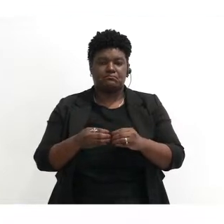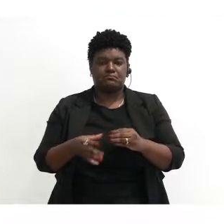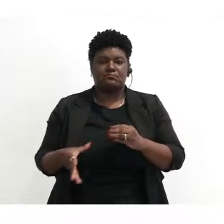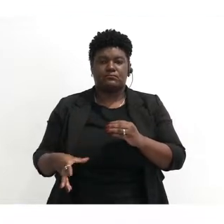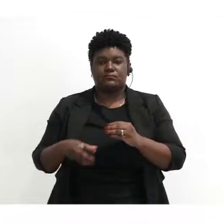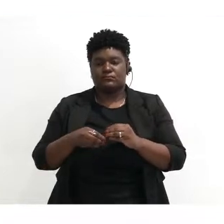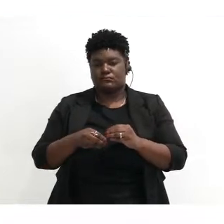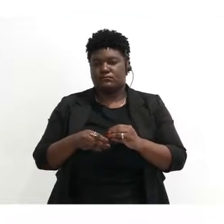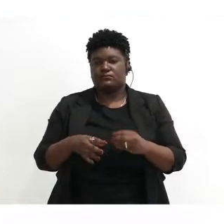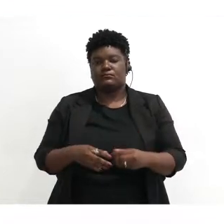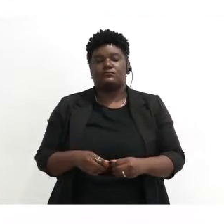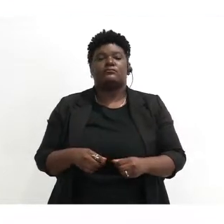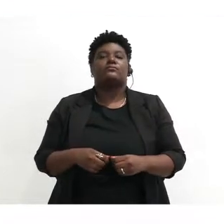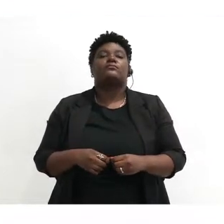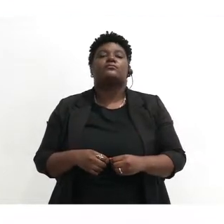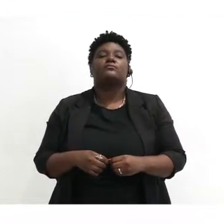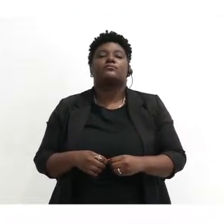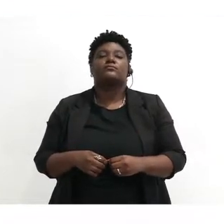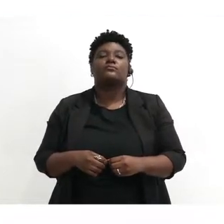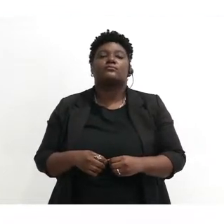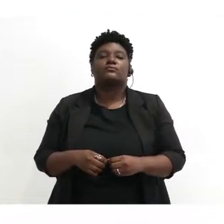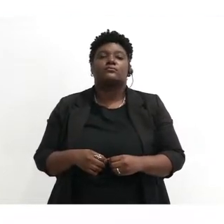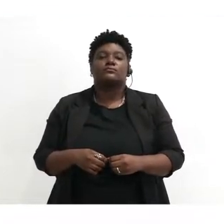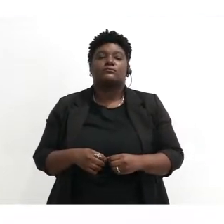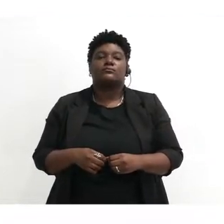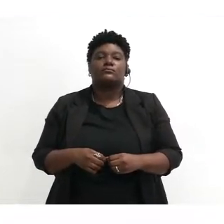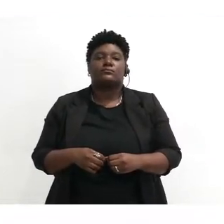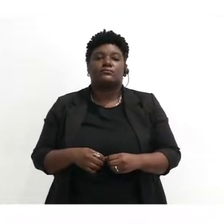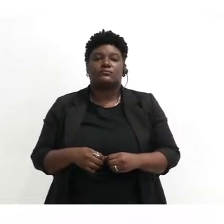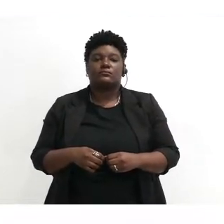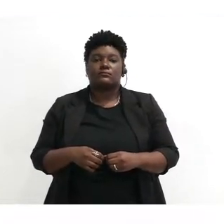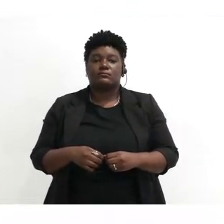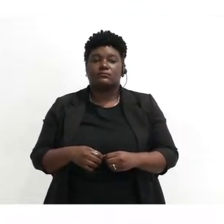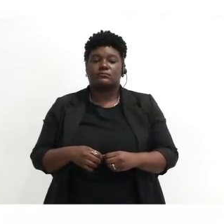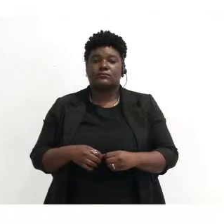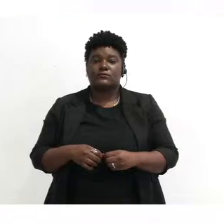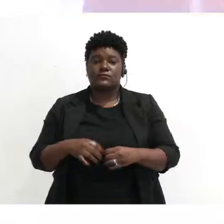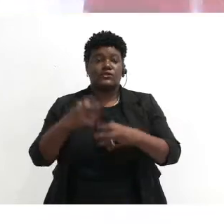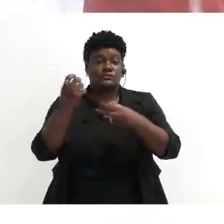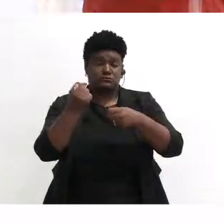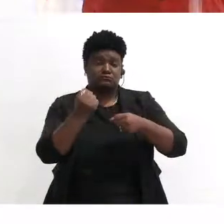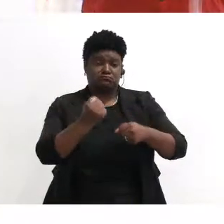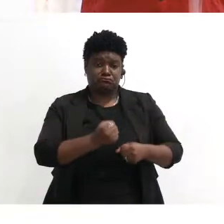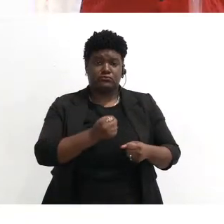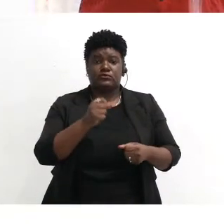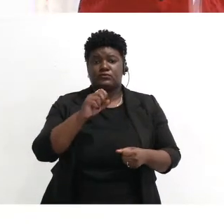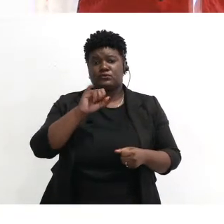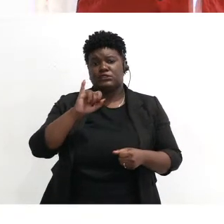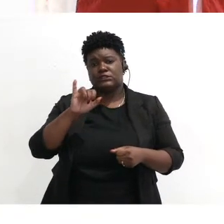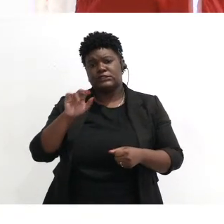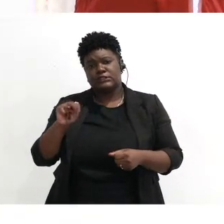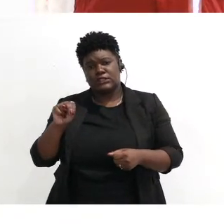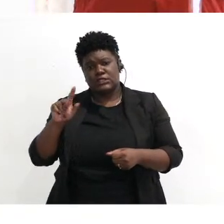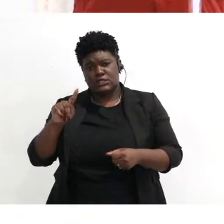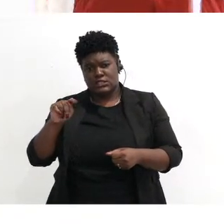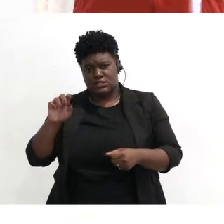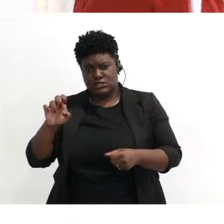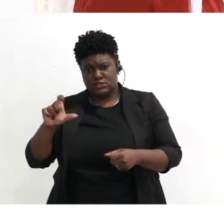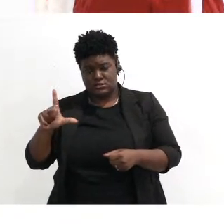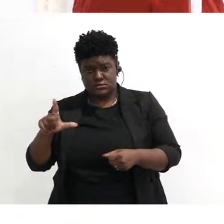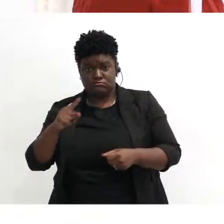So Gordon Moore was one of the founders of Intel, and he wrote a famous paper where he said